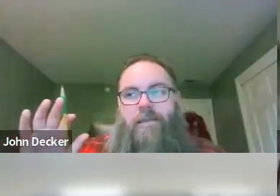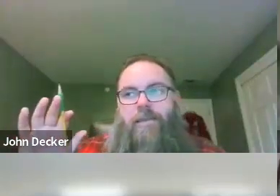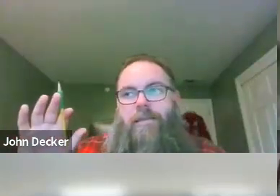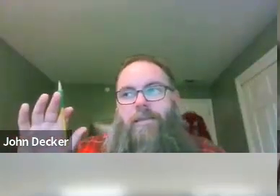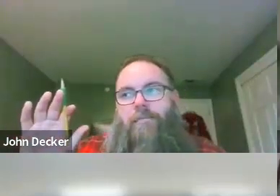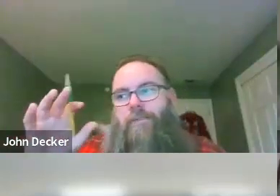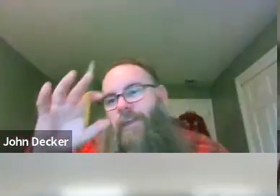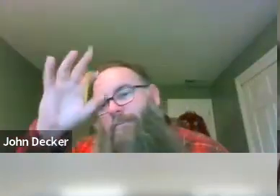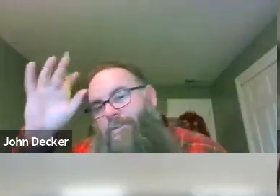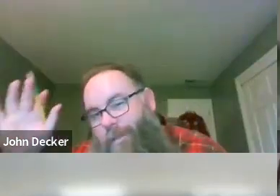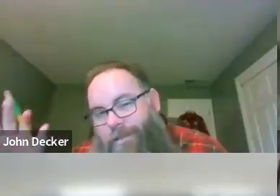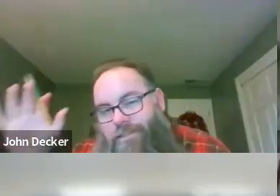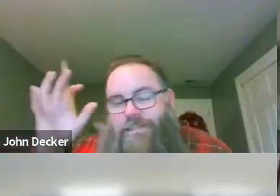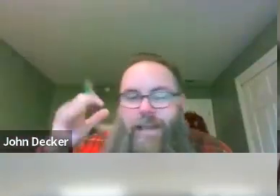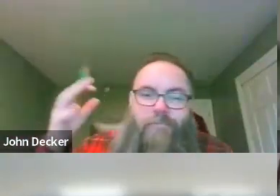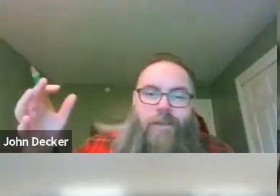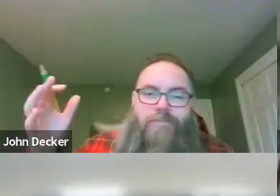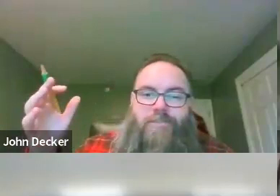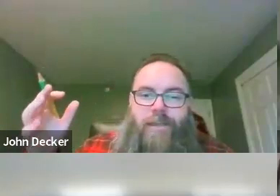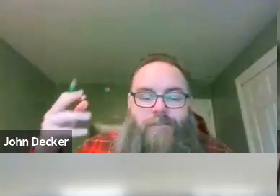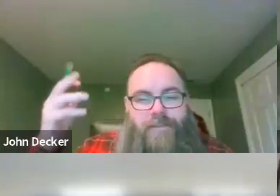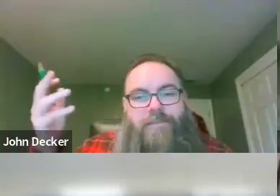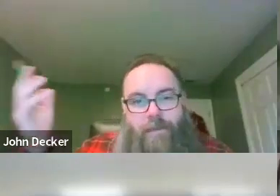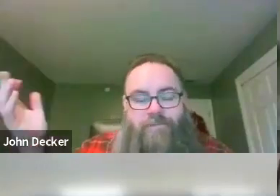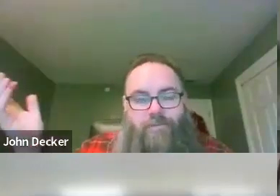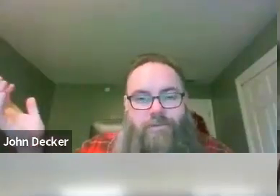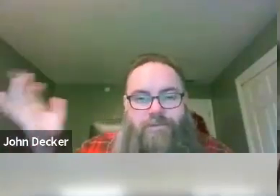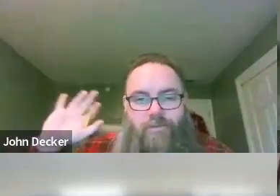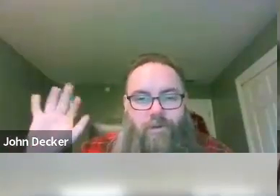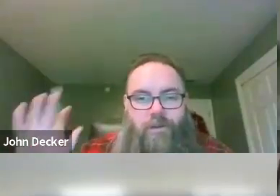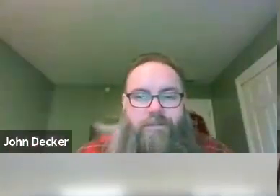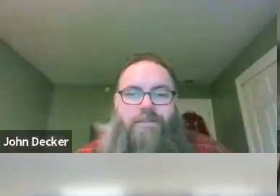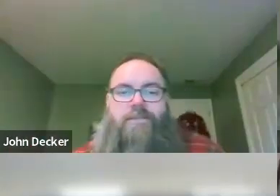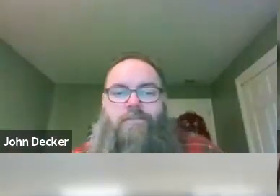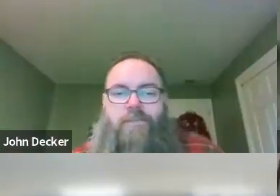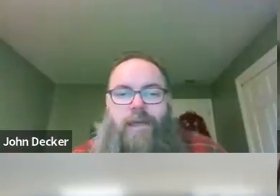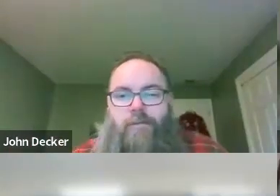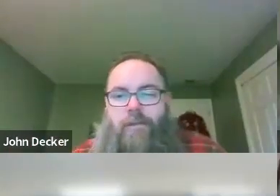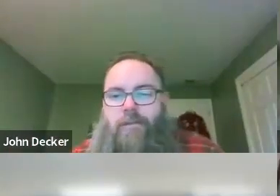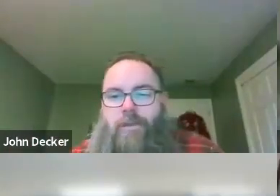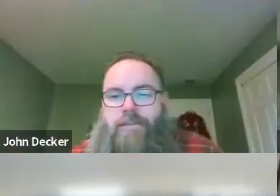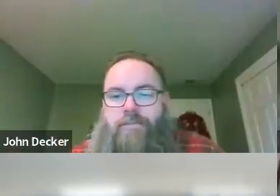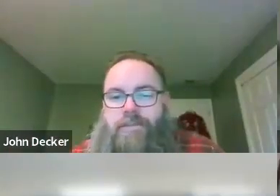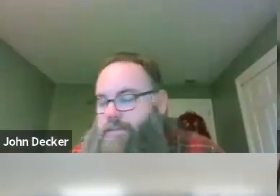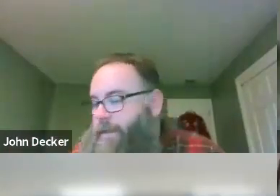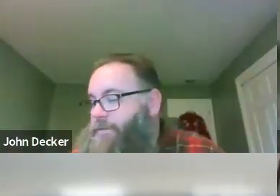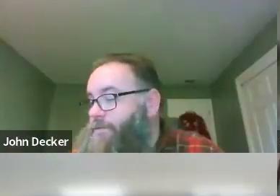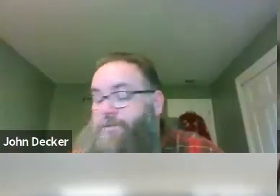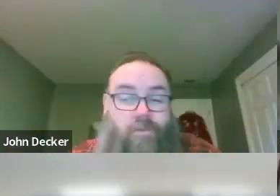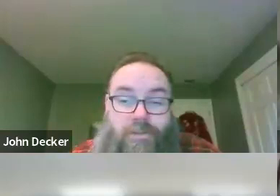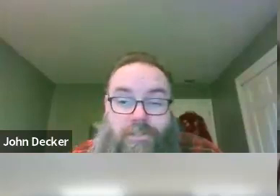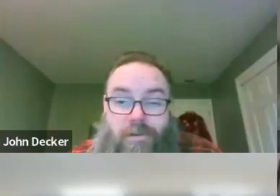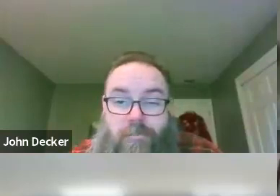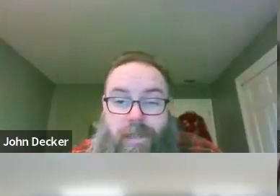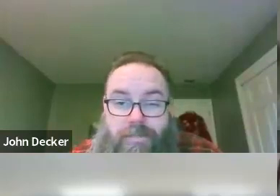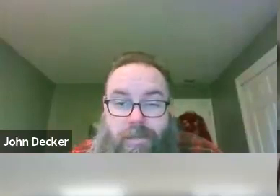then being able to do that in such a time frame so that if it does count towards your quality incentive, that the activities get done. So